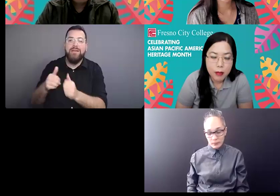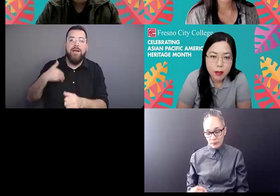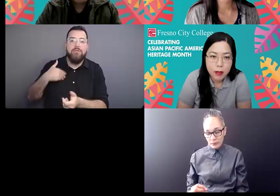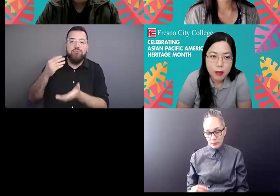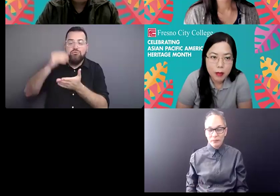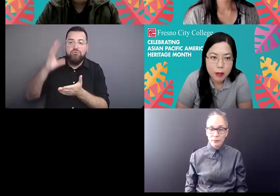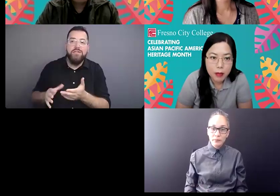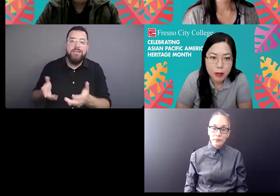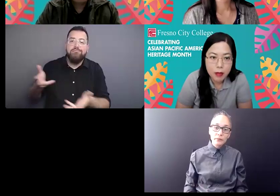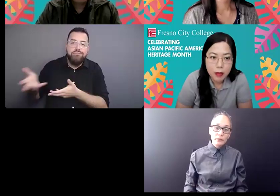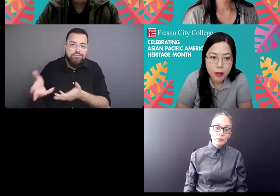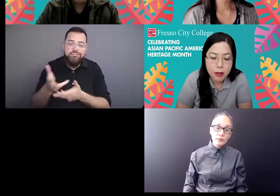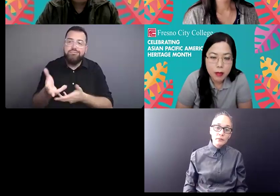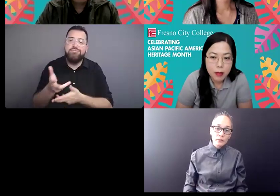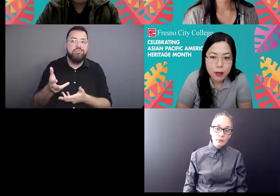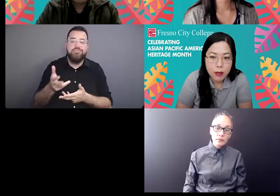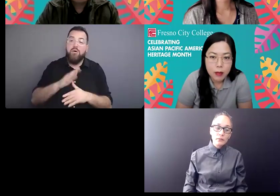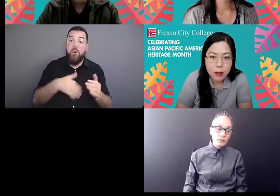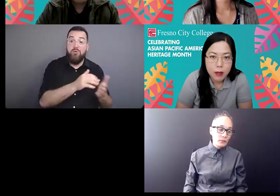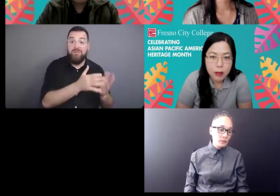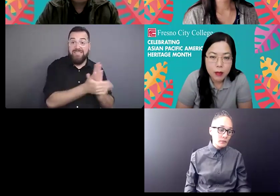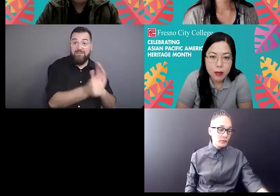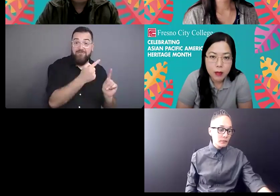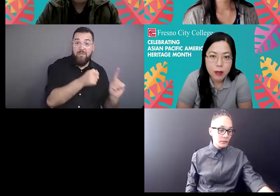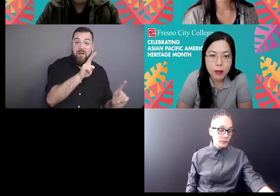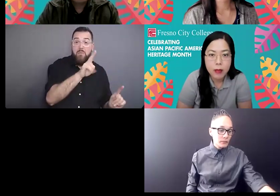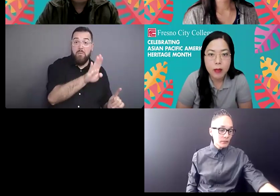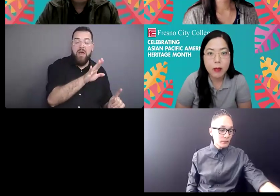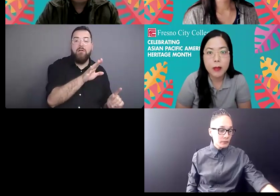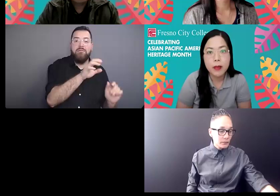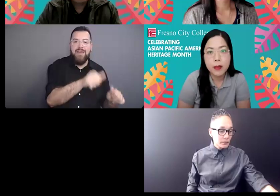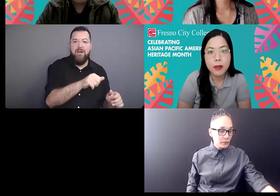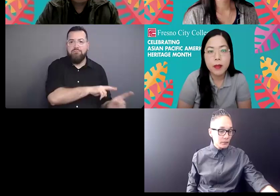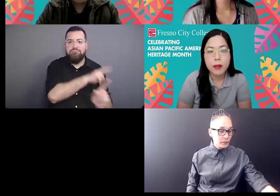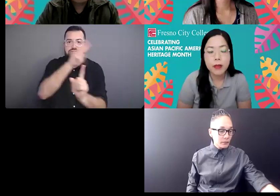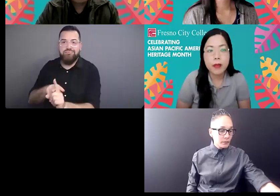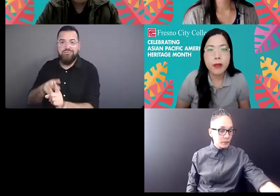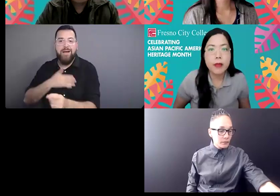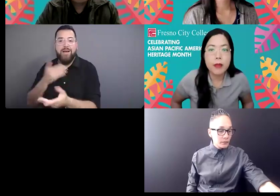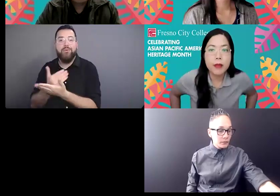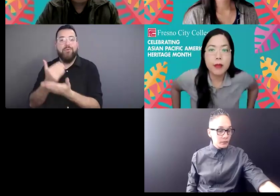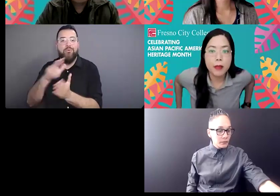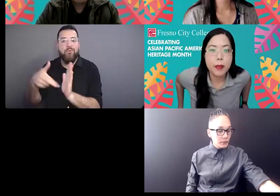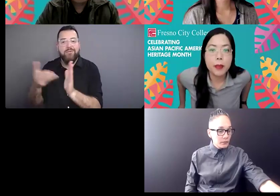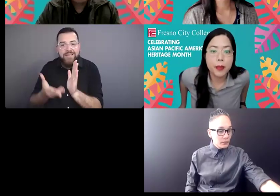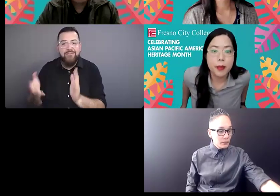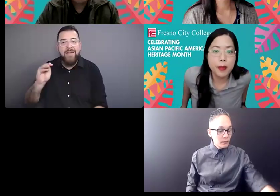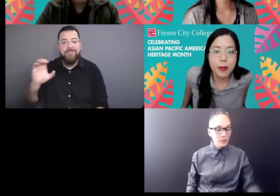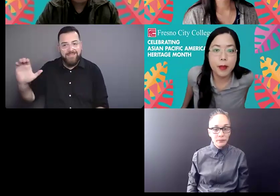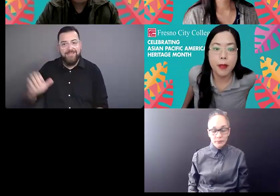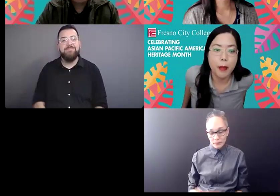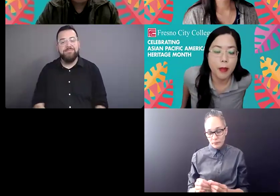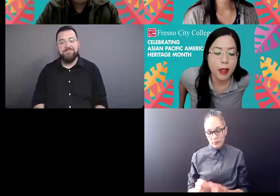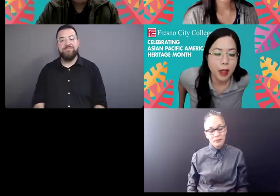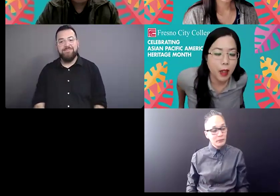population, the skills that I gained working in Upward Bound, I've been able to translate that into my new role here at Madera College.